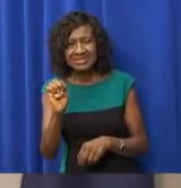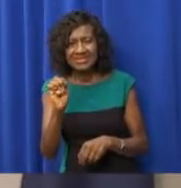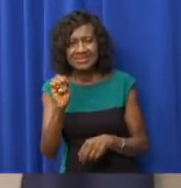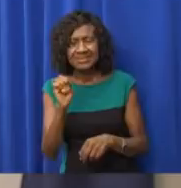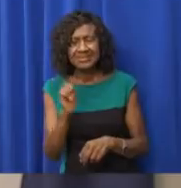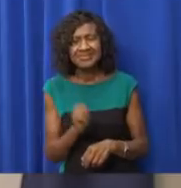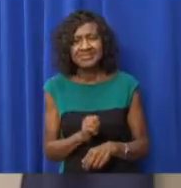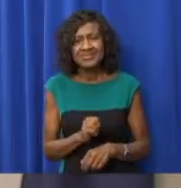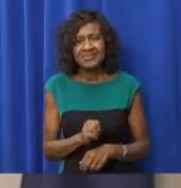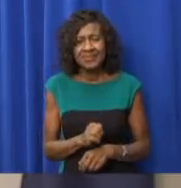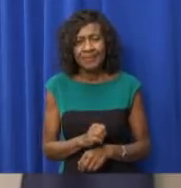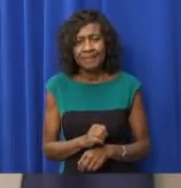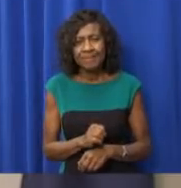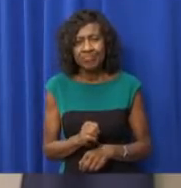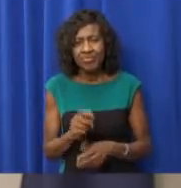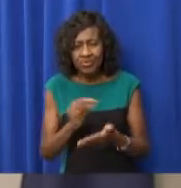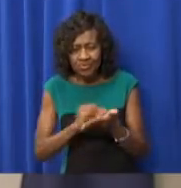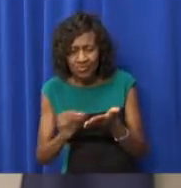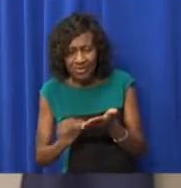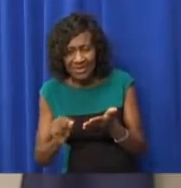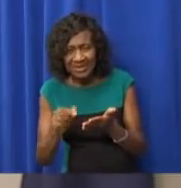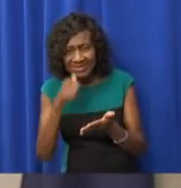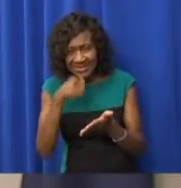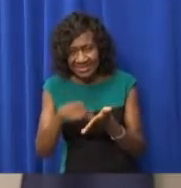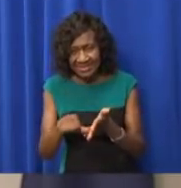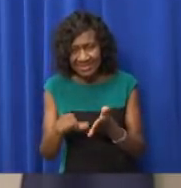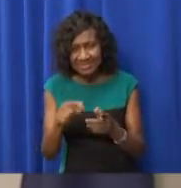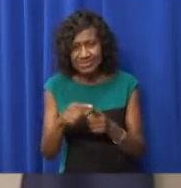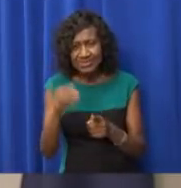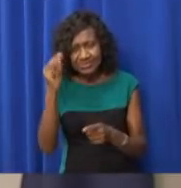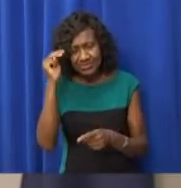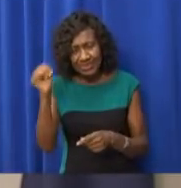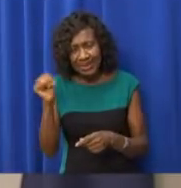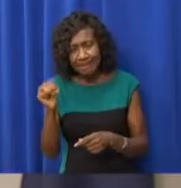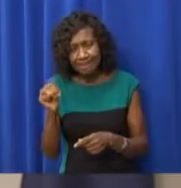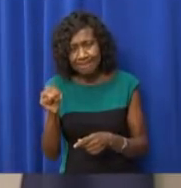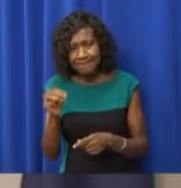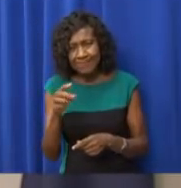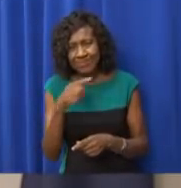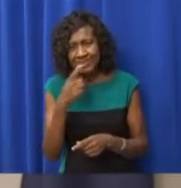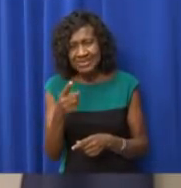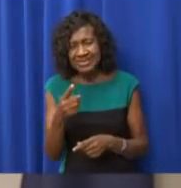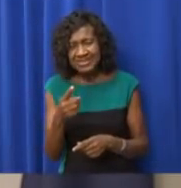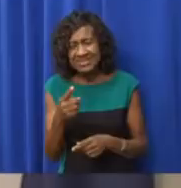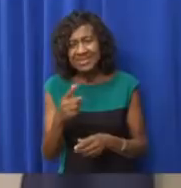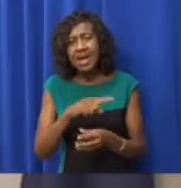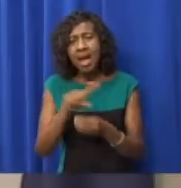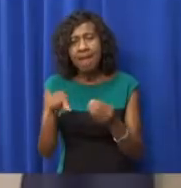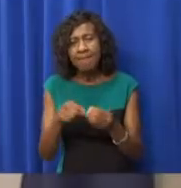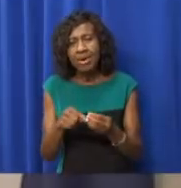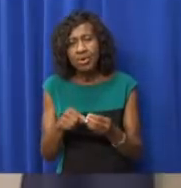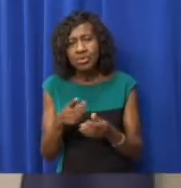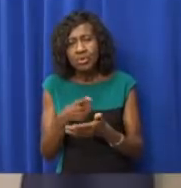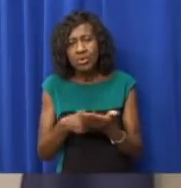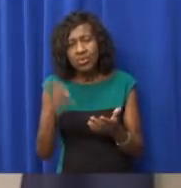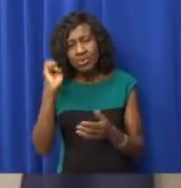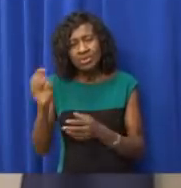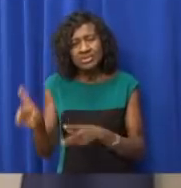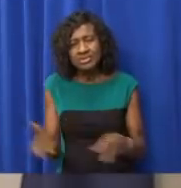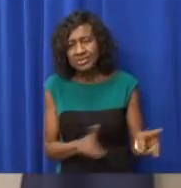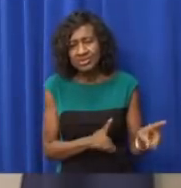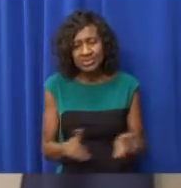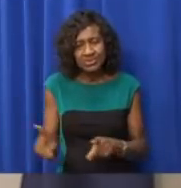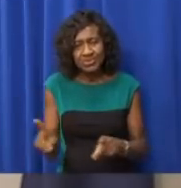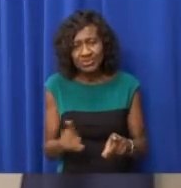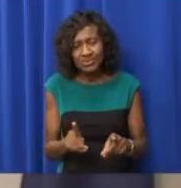sure more are deserving of the same, of my contribution on the front line during the